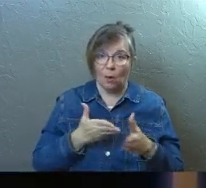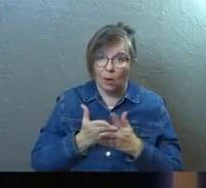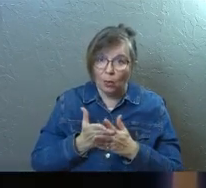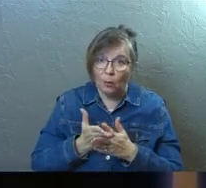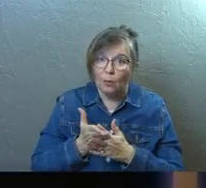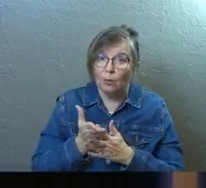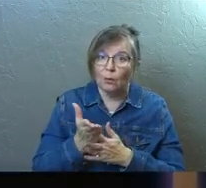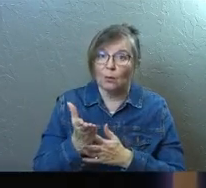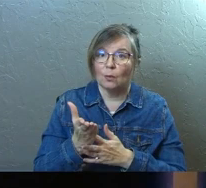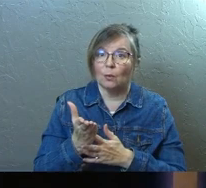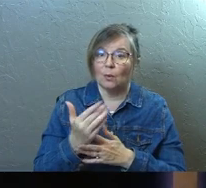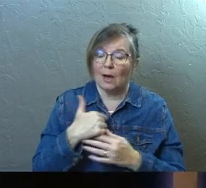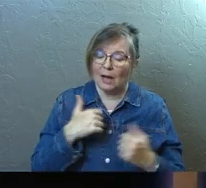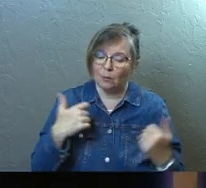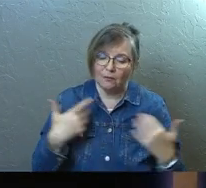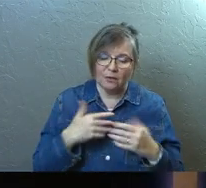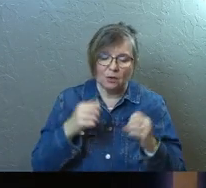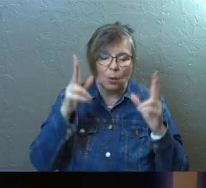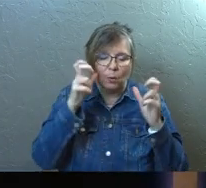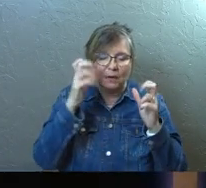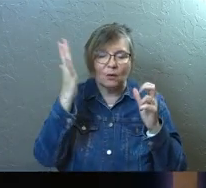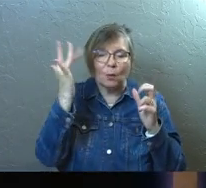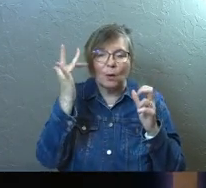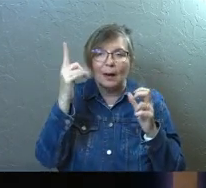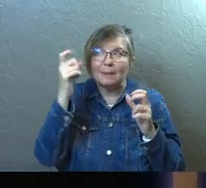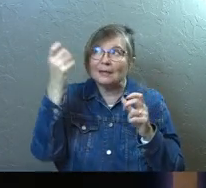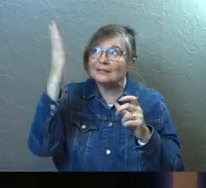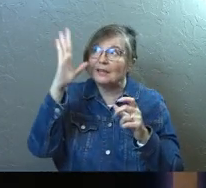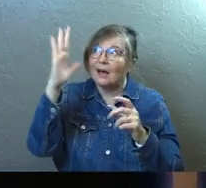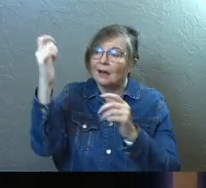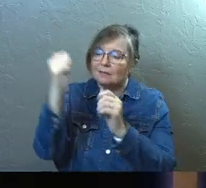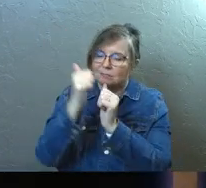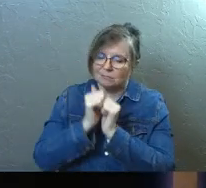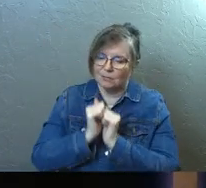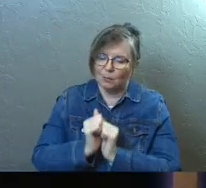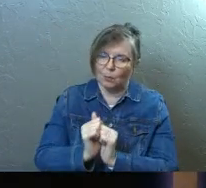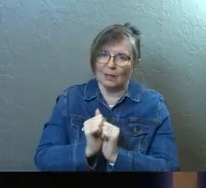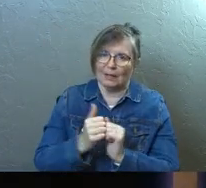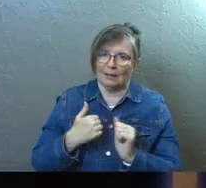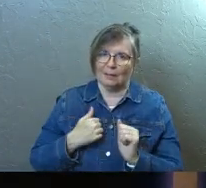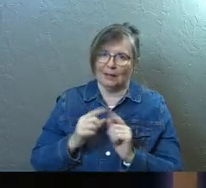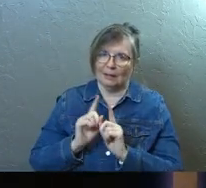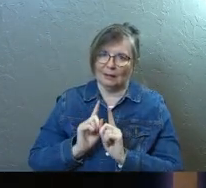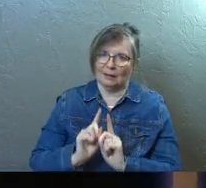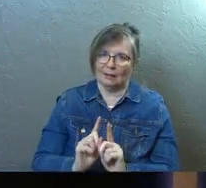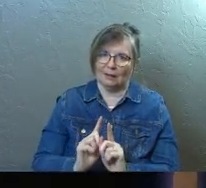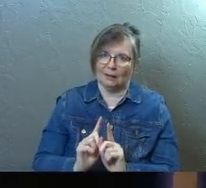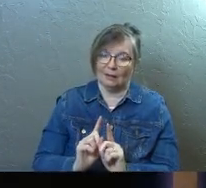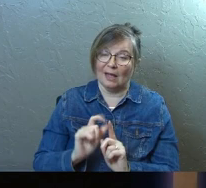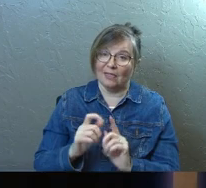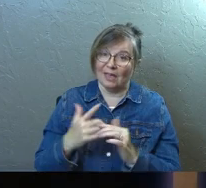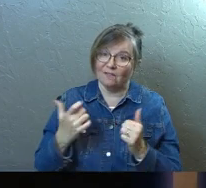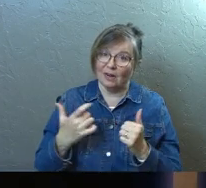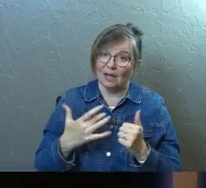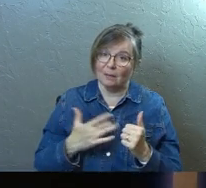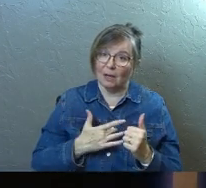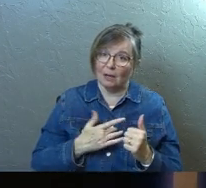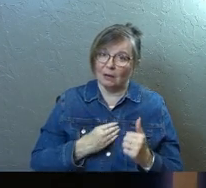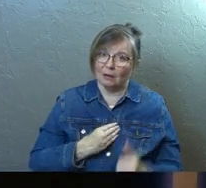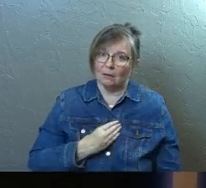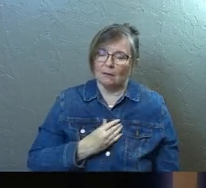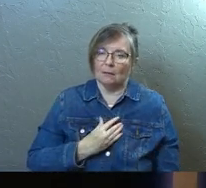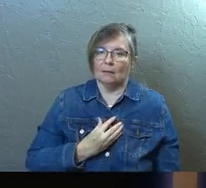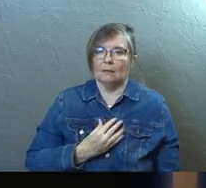valley of the shadow of death, I will fear no evil because he is with me. And that phrase, it strengthens us, doesn't